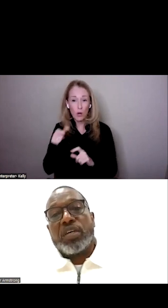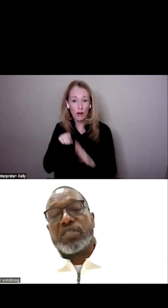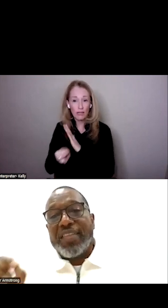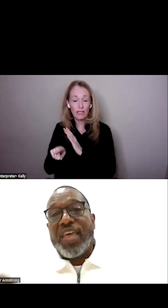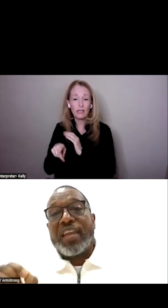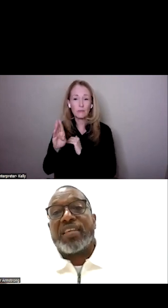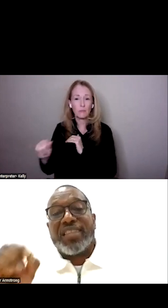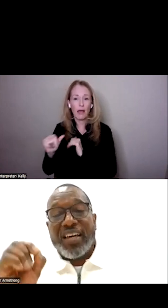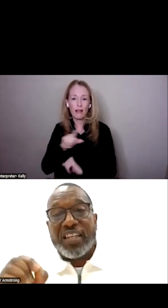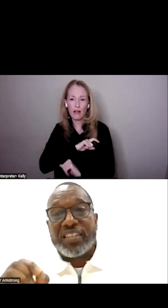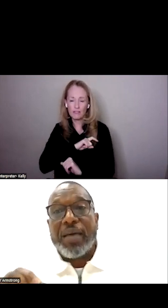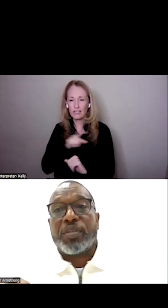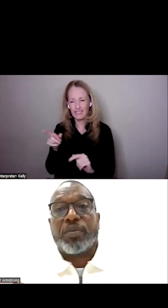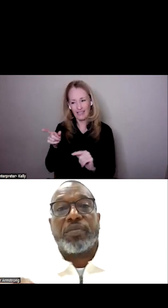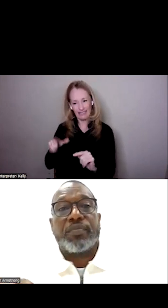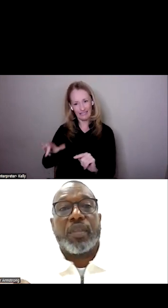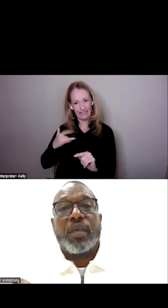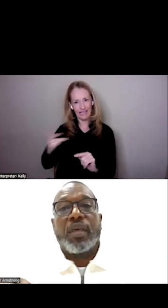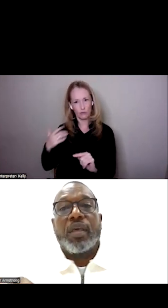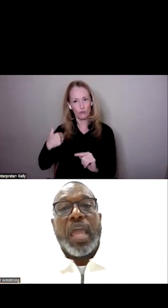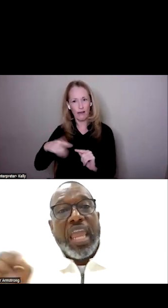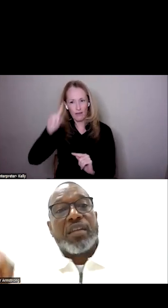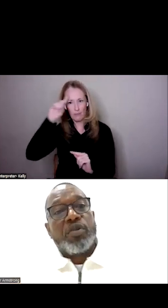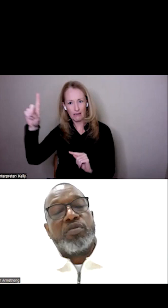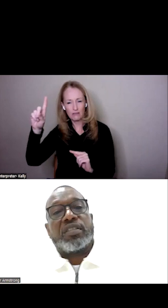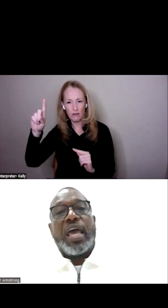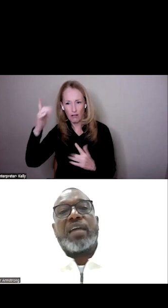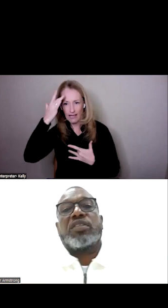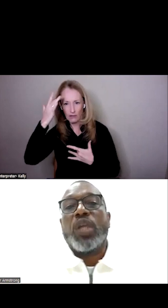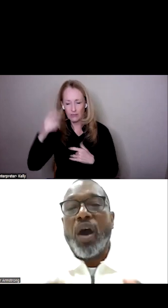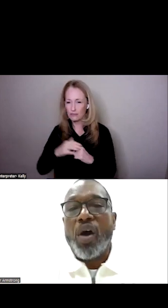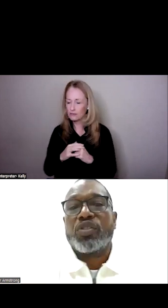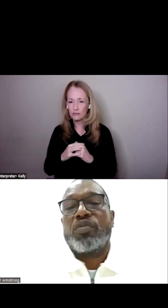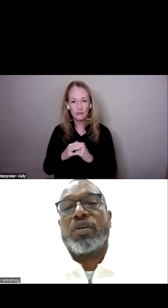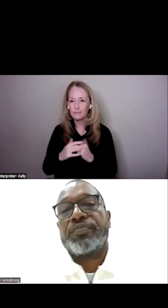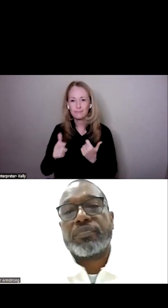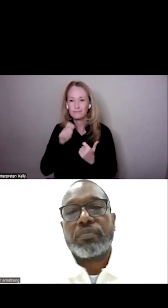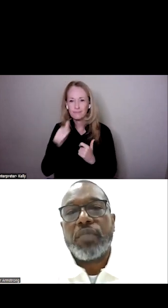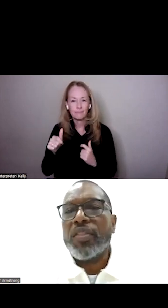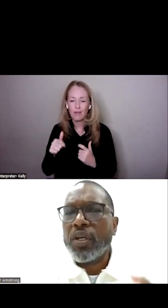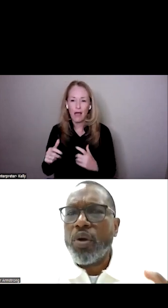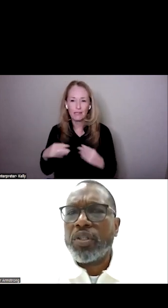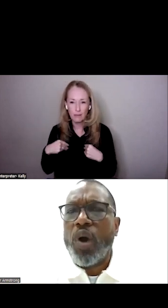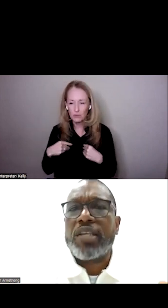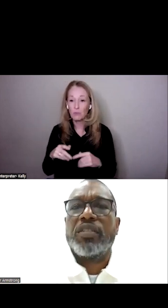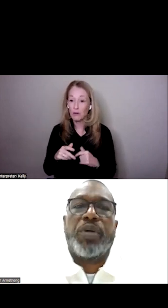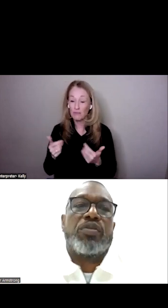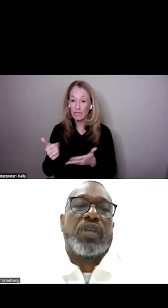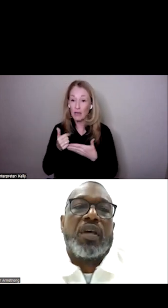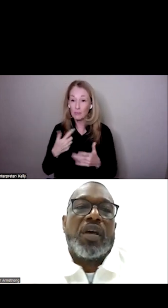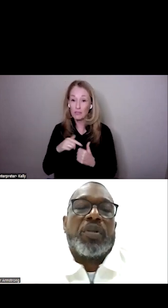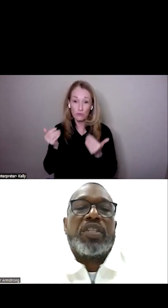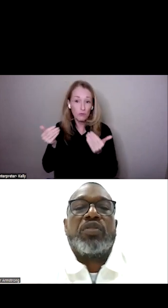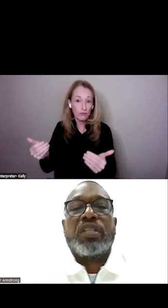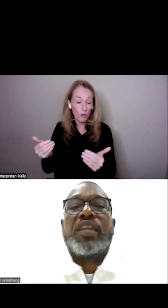mental illness, and that is unacceptable and moves us to action, we also know that according to the Washington